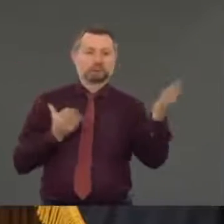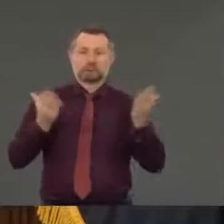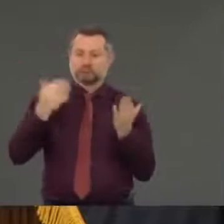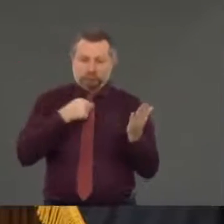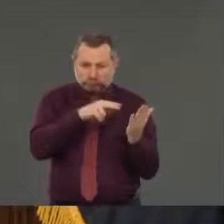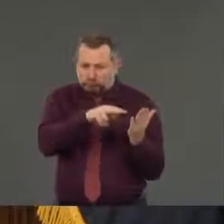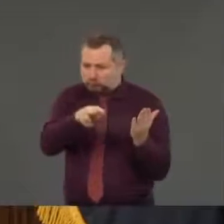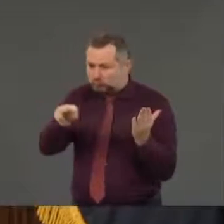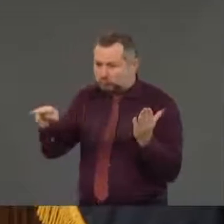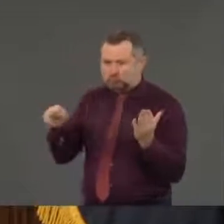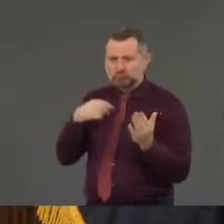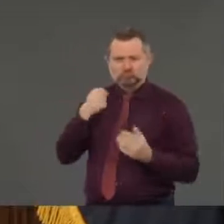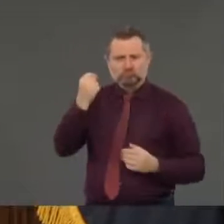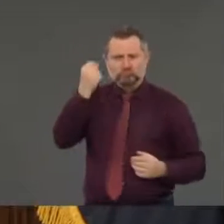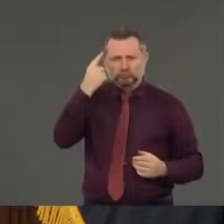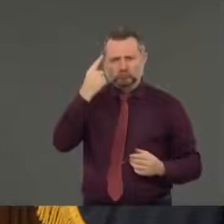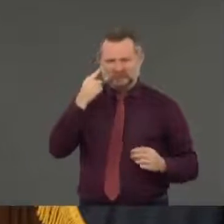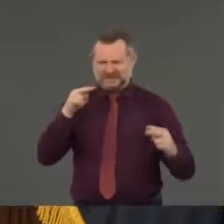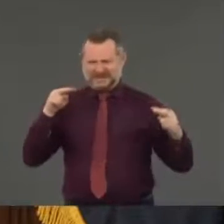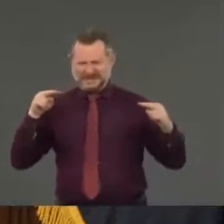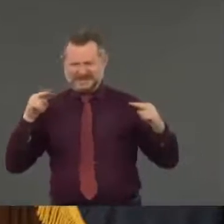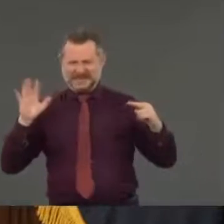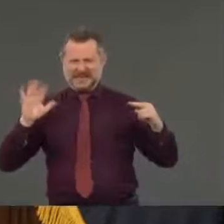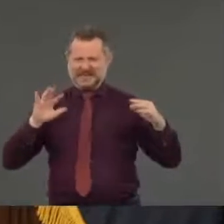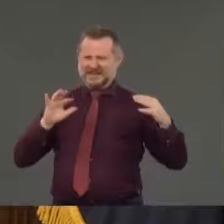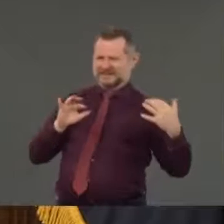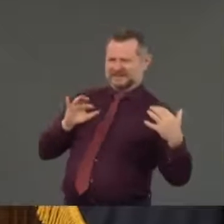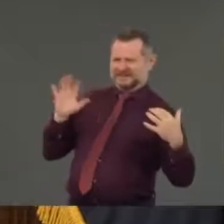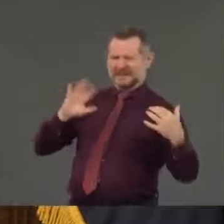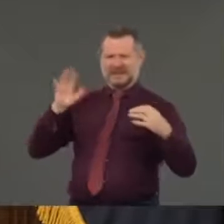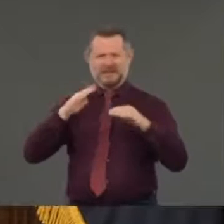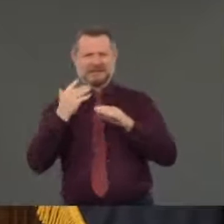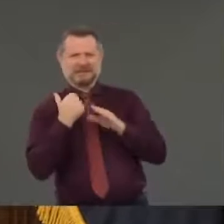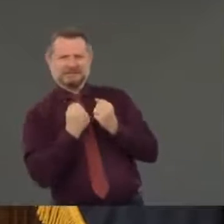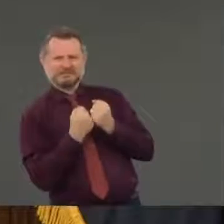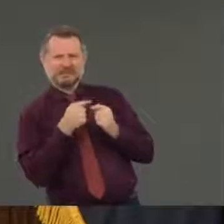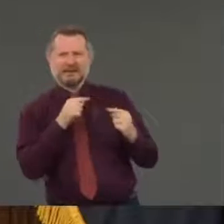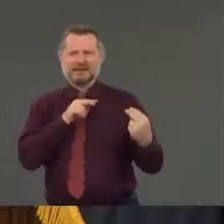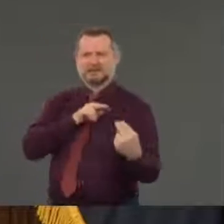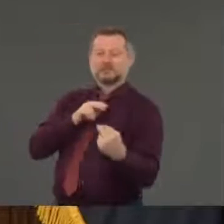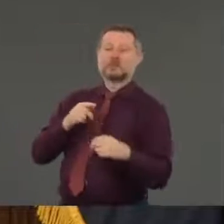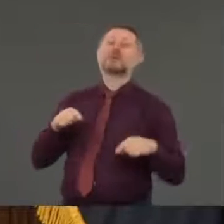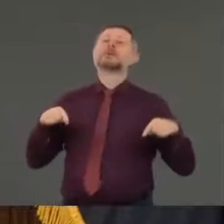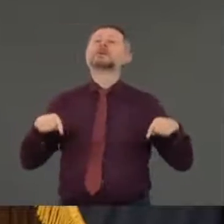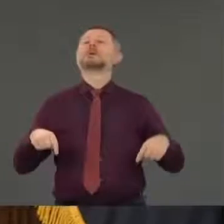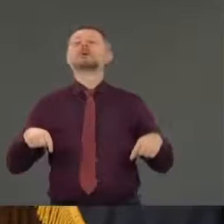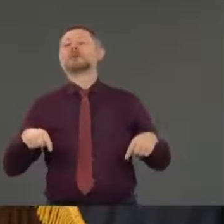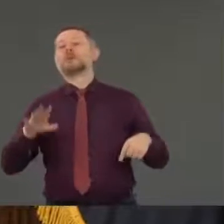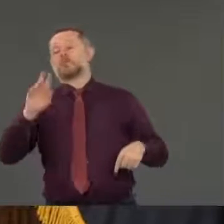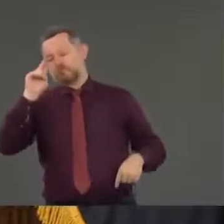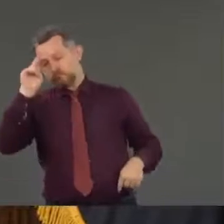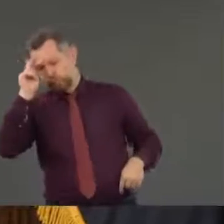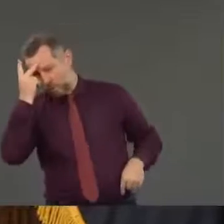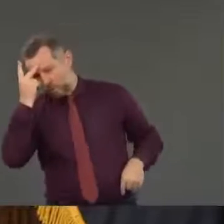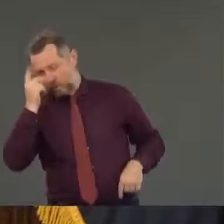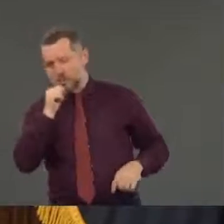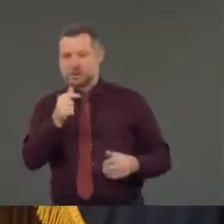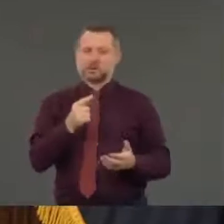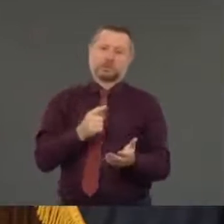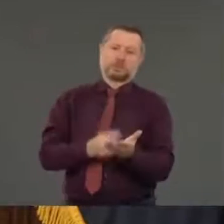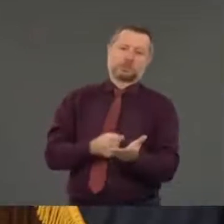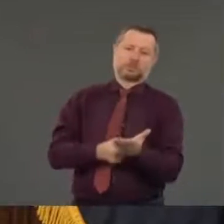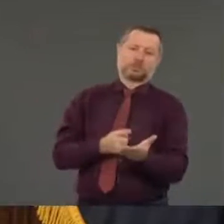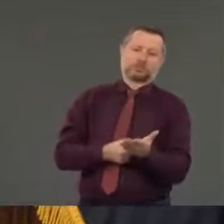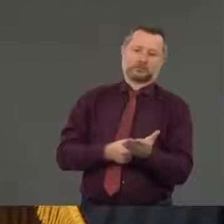politics, I get the political arguments, but this is not a political discussion. This is a